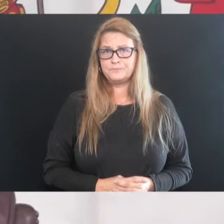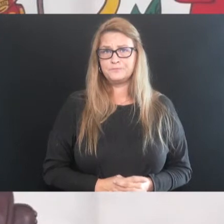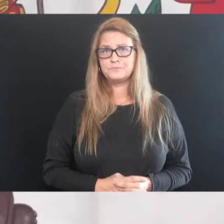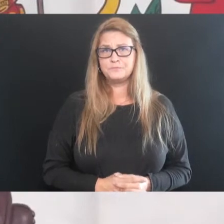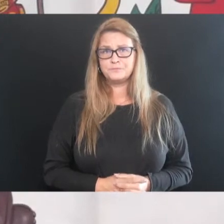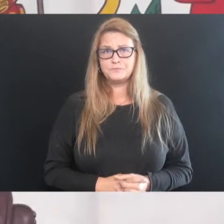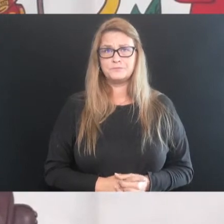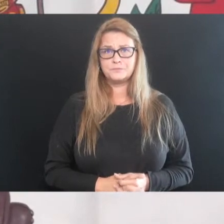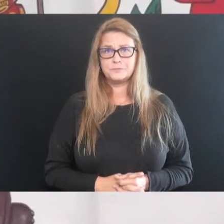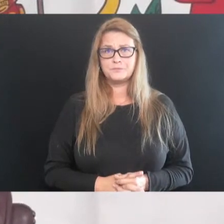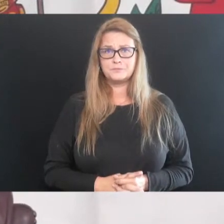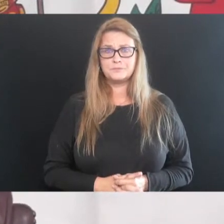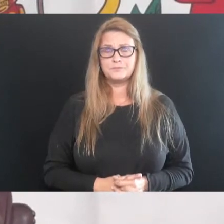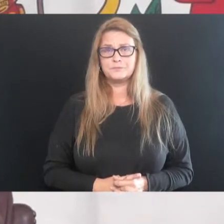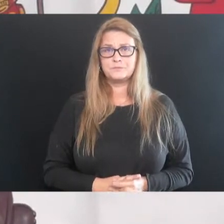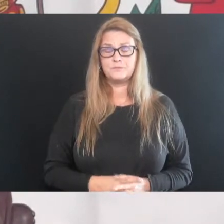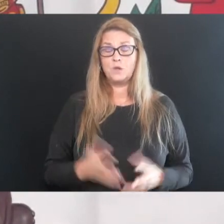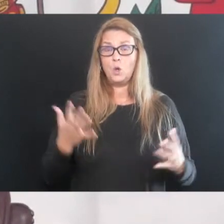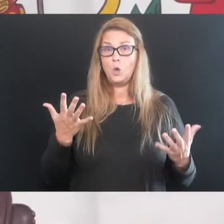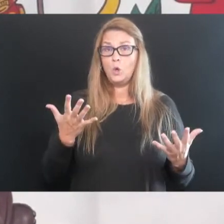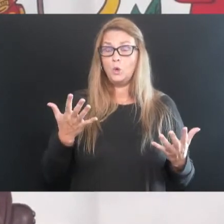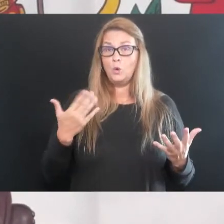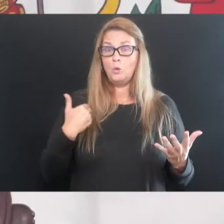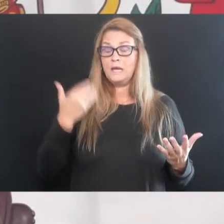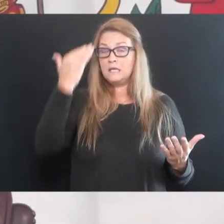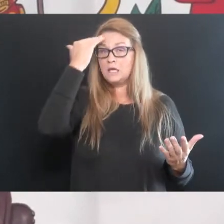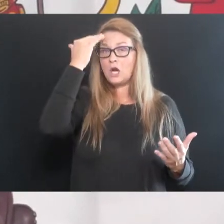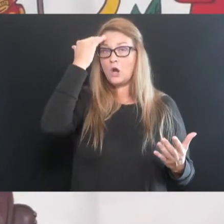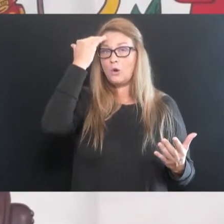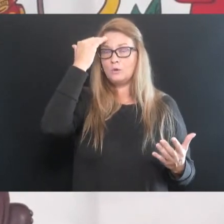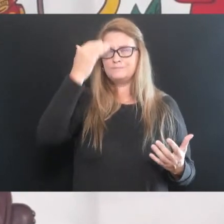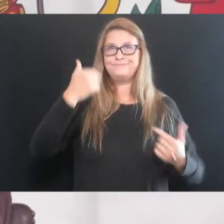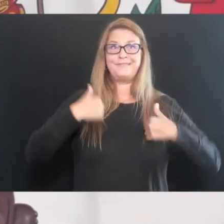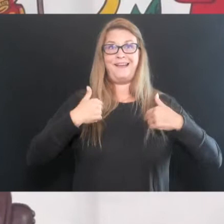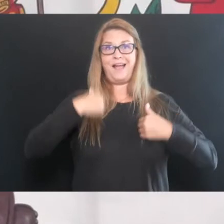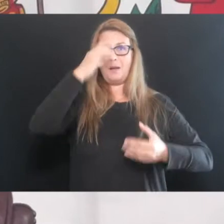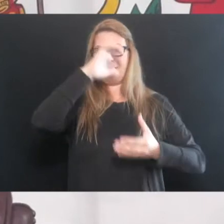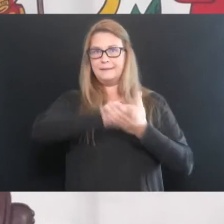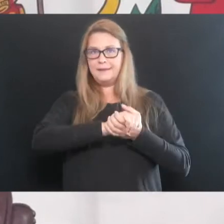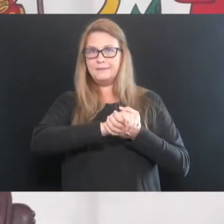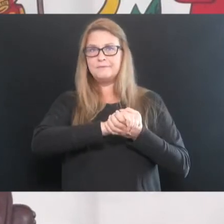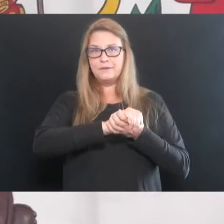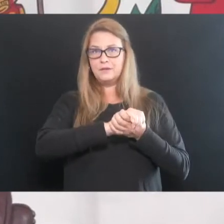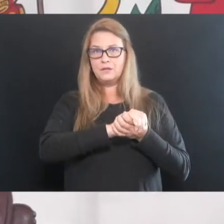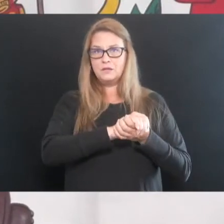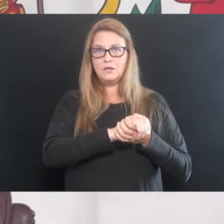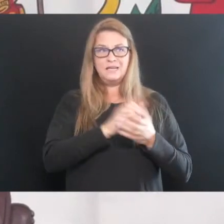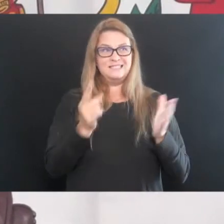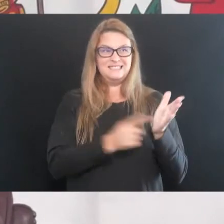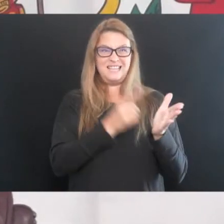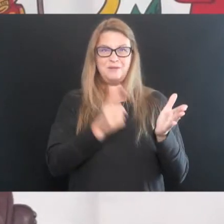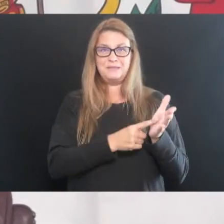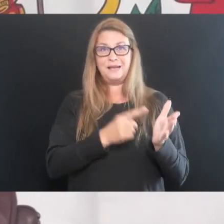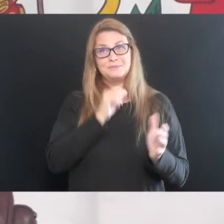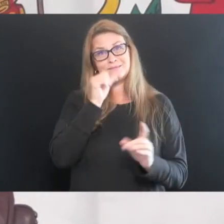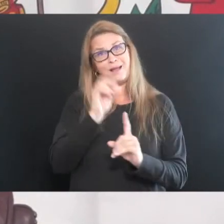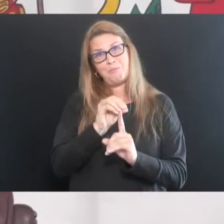absolutely know that we need, at least I believe, at some point in time, you got to do things that are not very